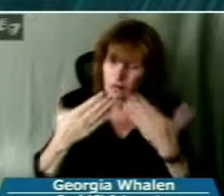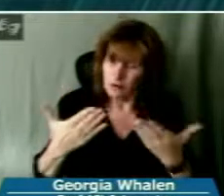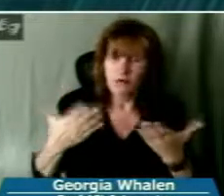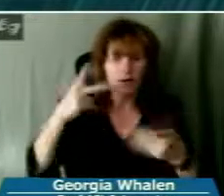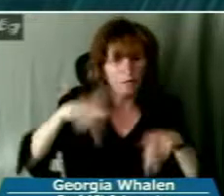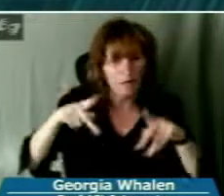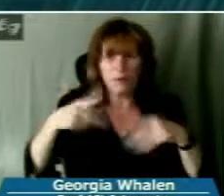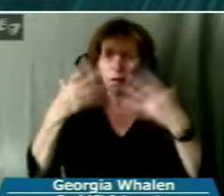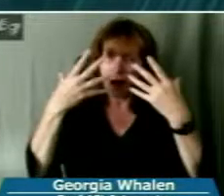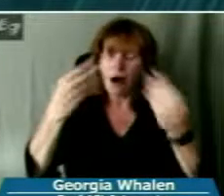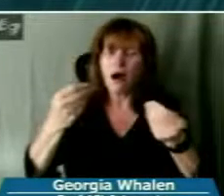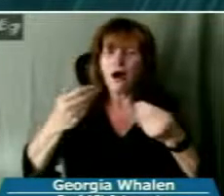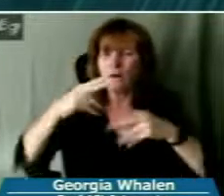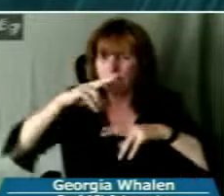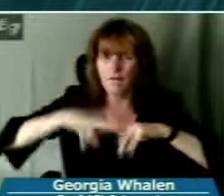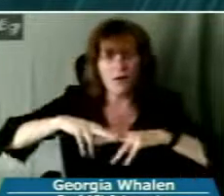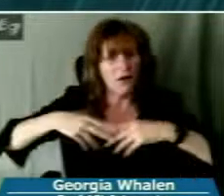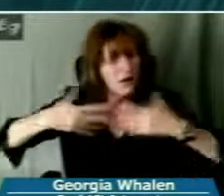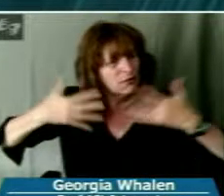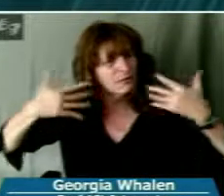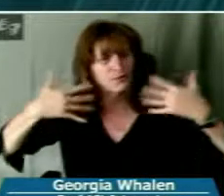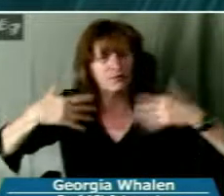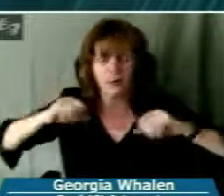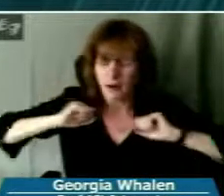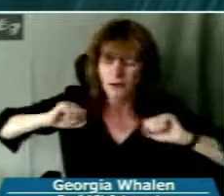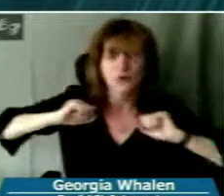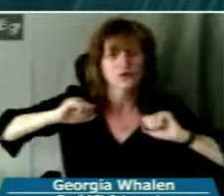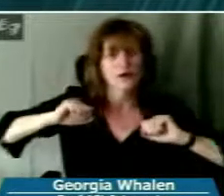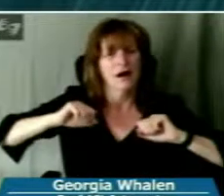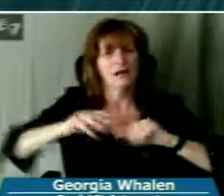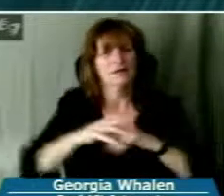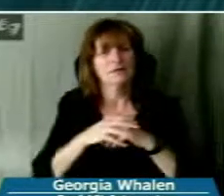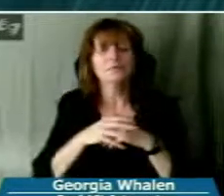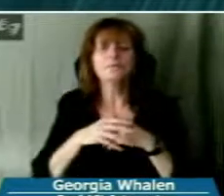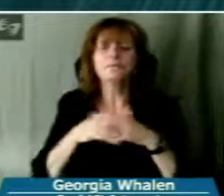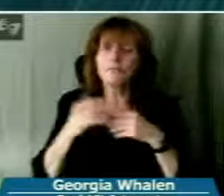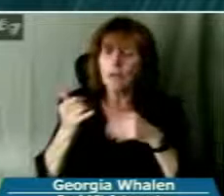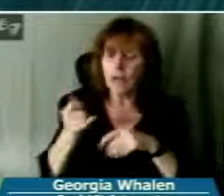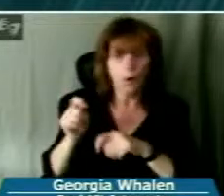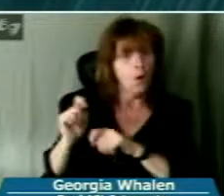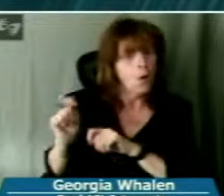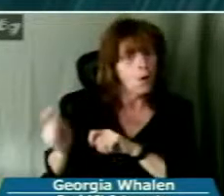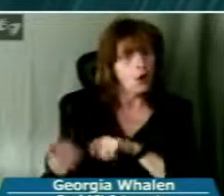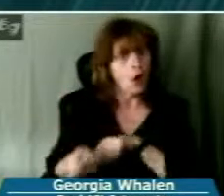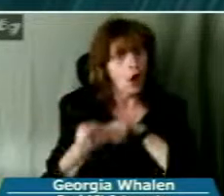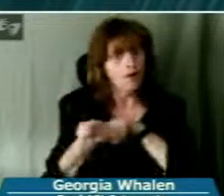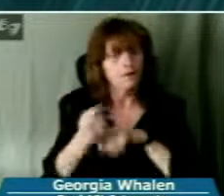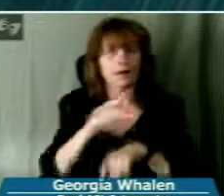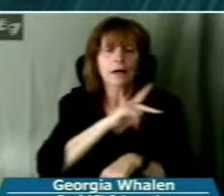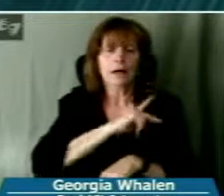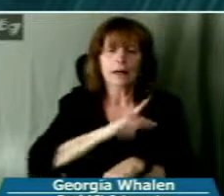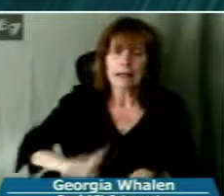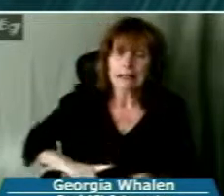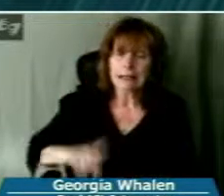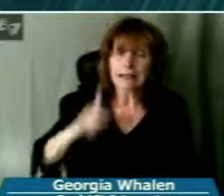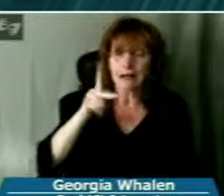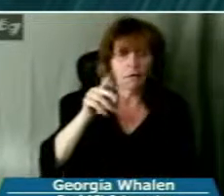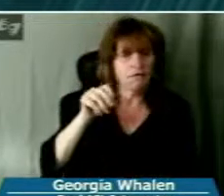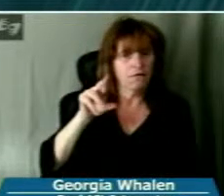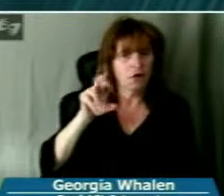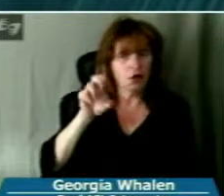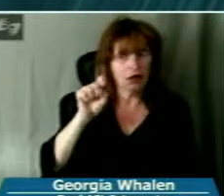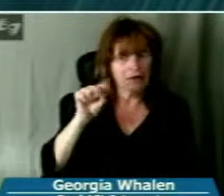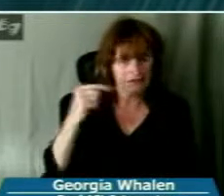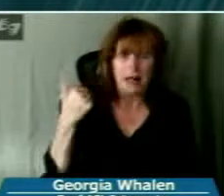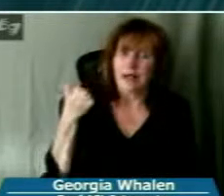good athletic activity. Golf courses. King's Forest opened on Wednesday and Shadoke will open this weekend.